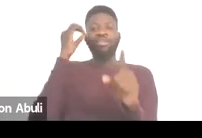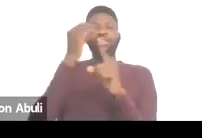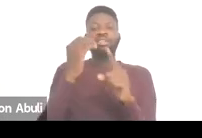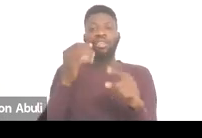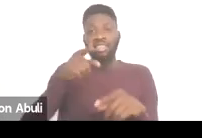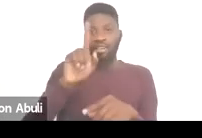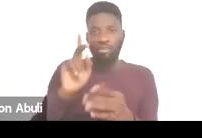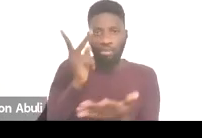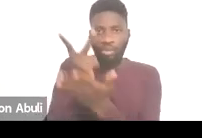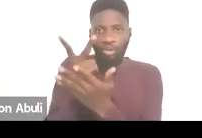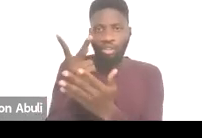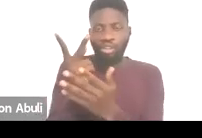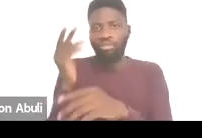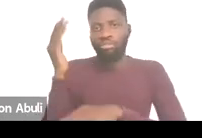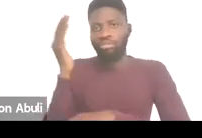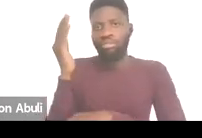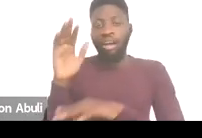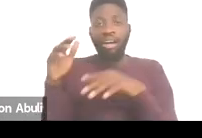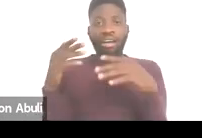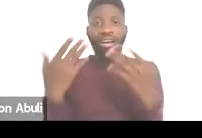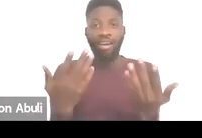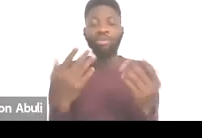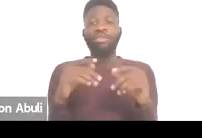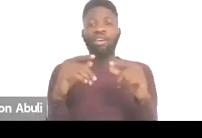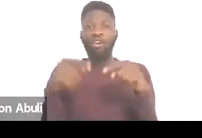proposal? Was the conflict well